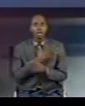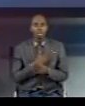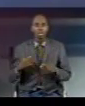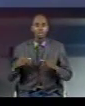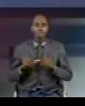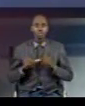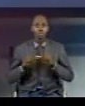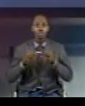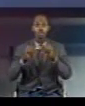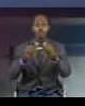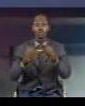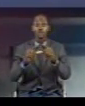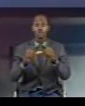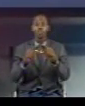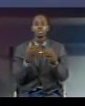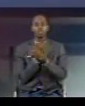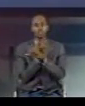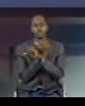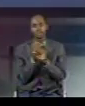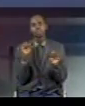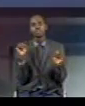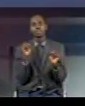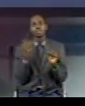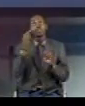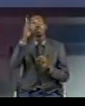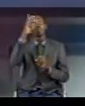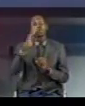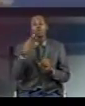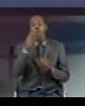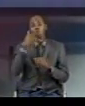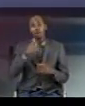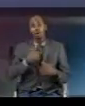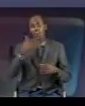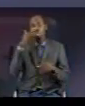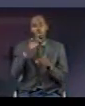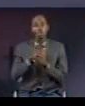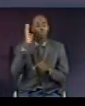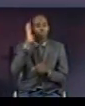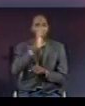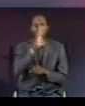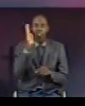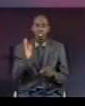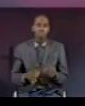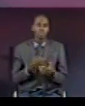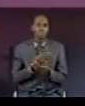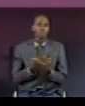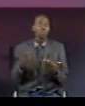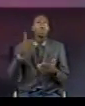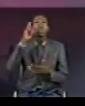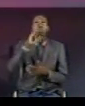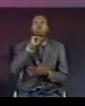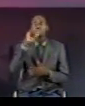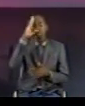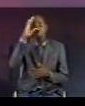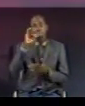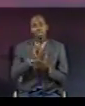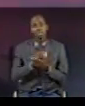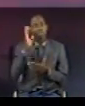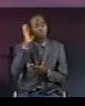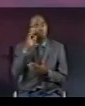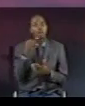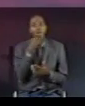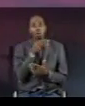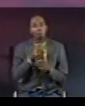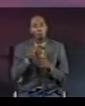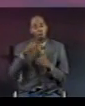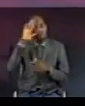you. And the God who has promised, he'll never fail. It's not a man that he should lie, nor the son of man that